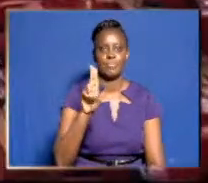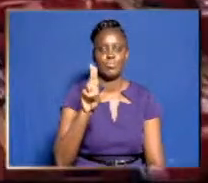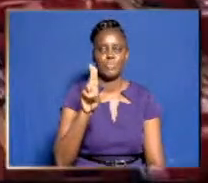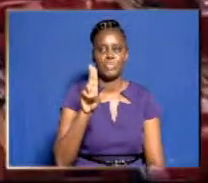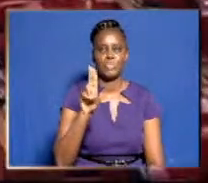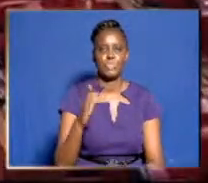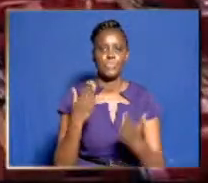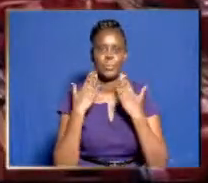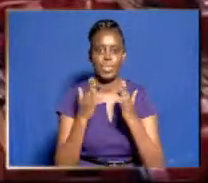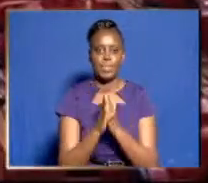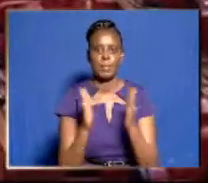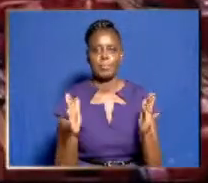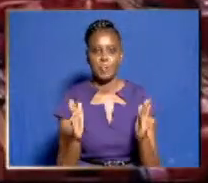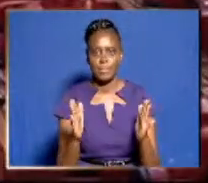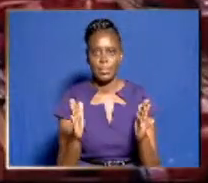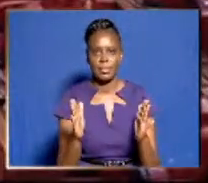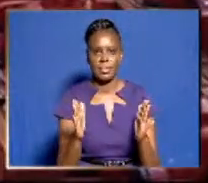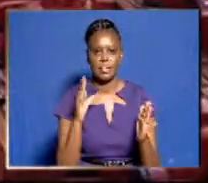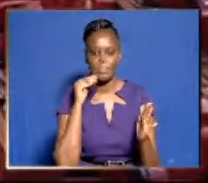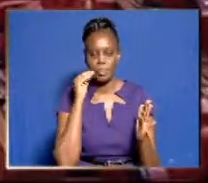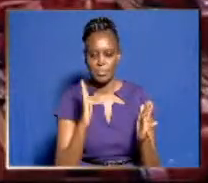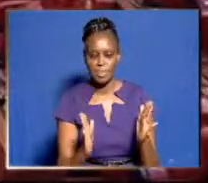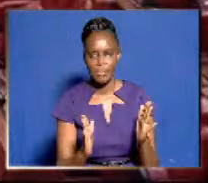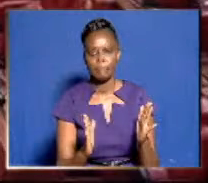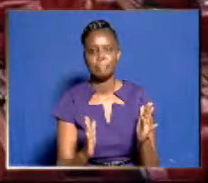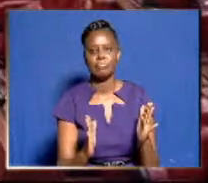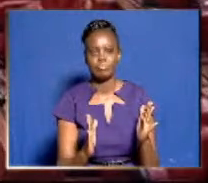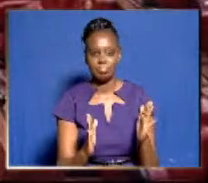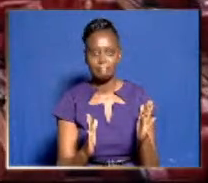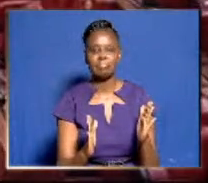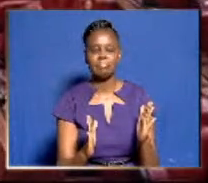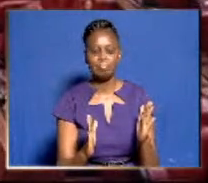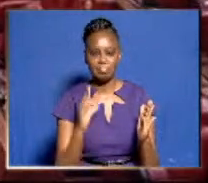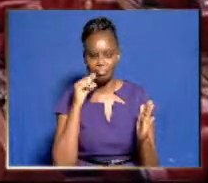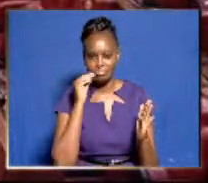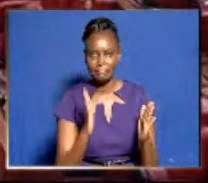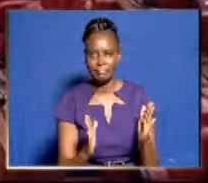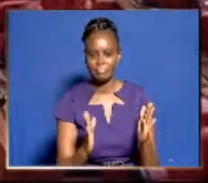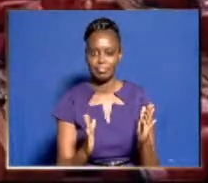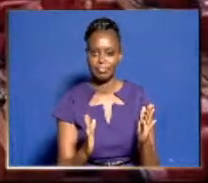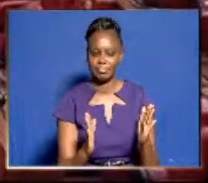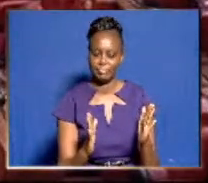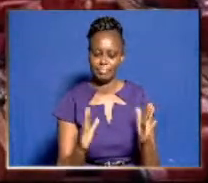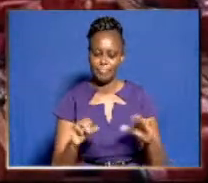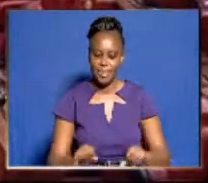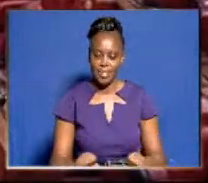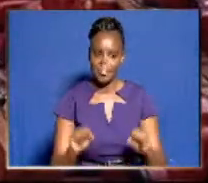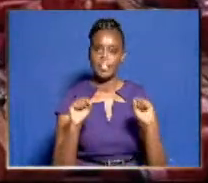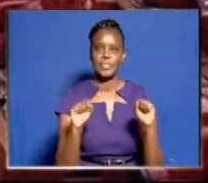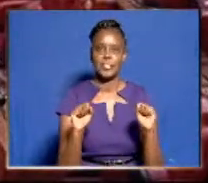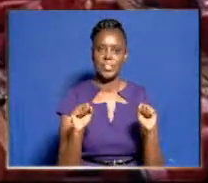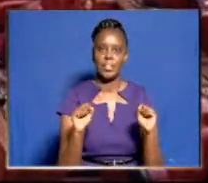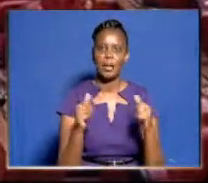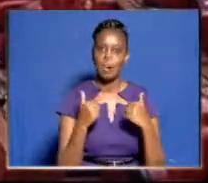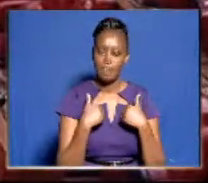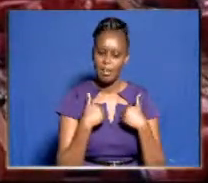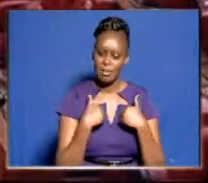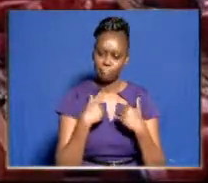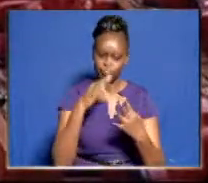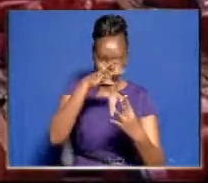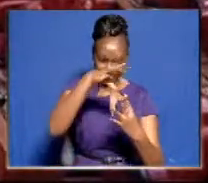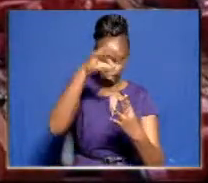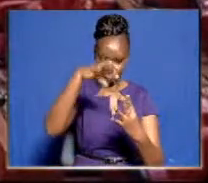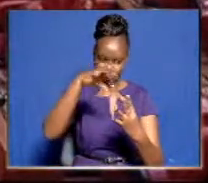Thank you very much, Honourable Speaker. Honourable Speaker, the chairs had the